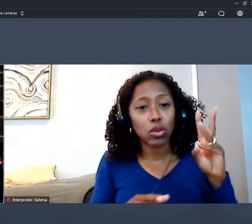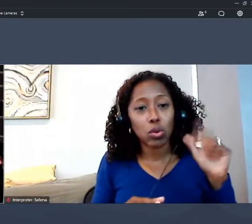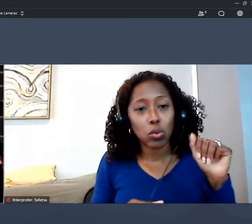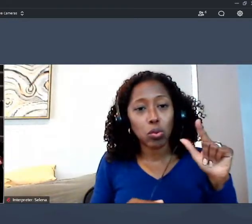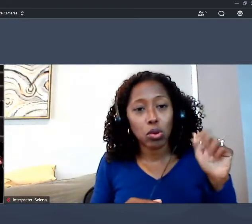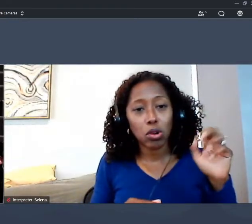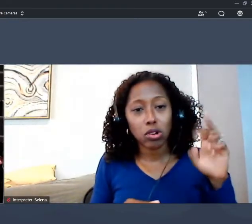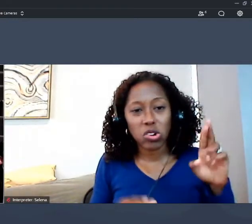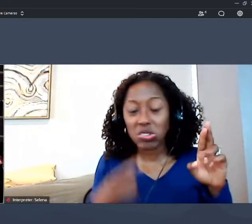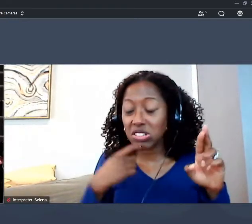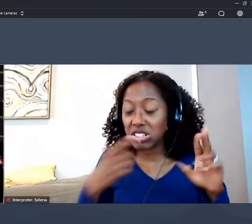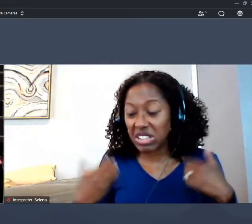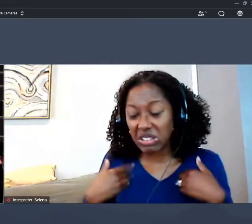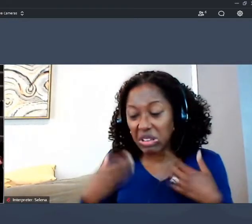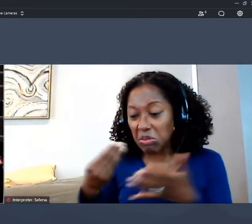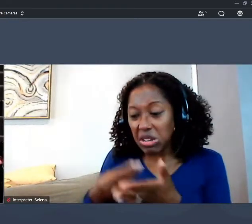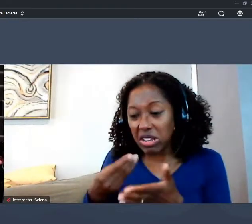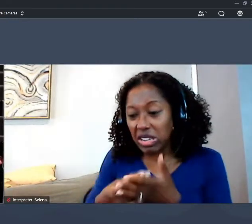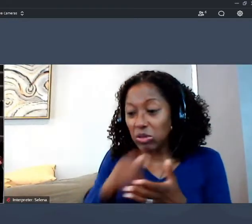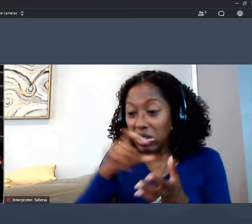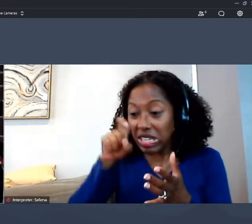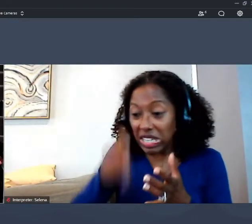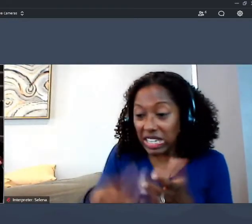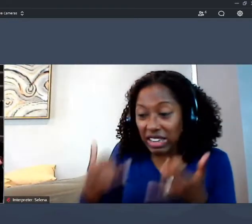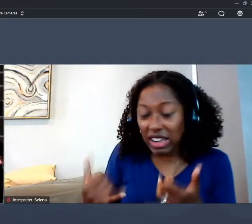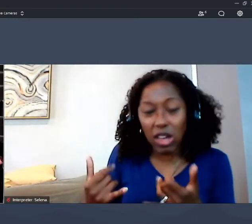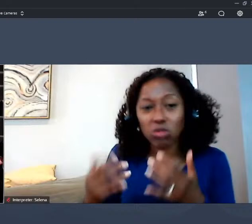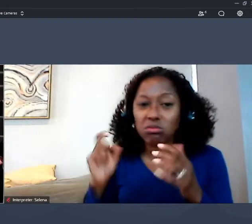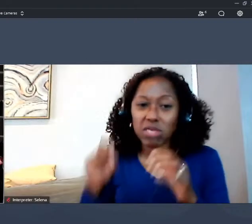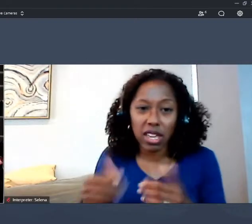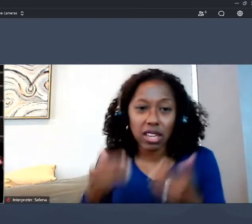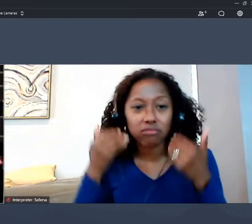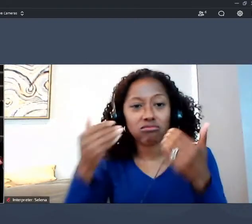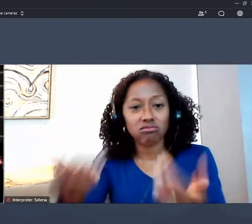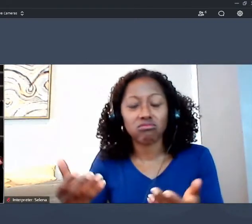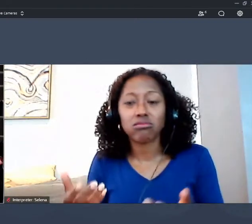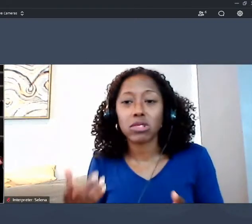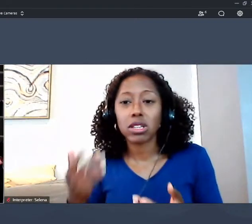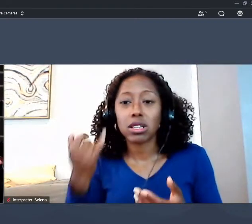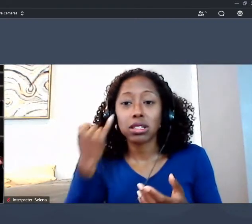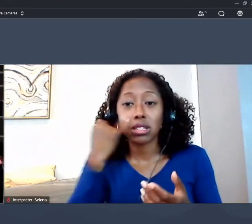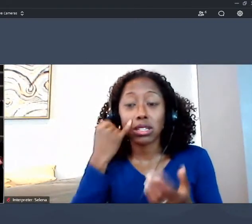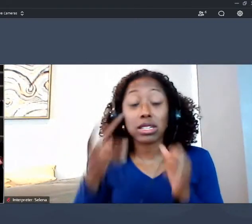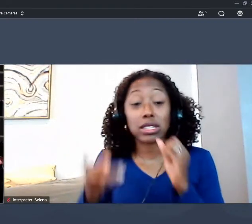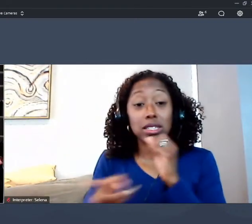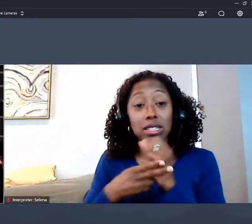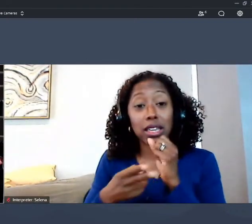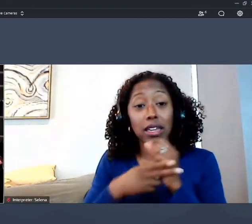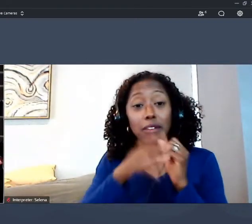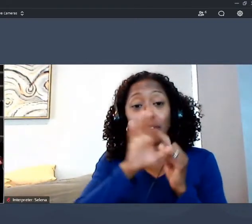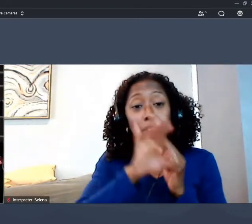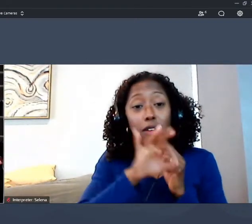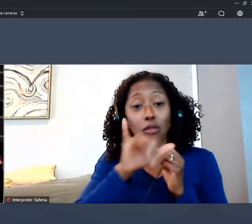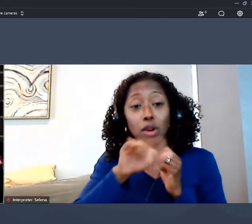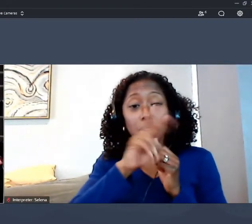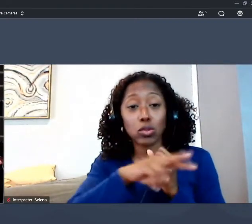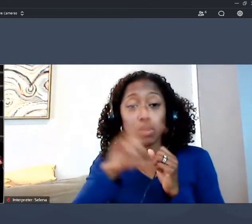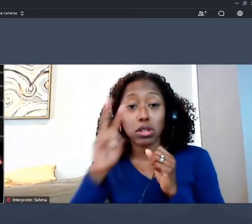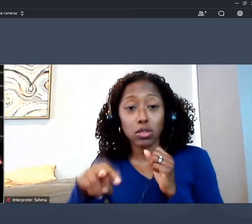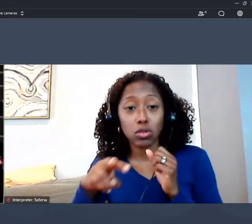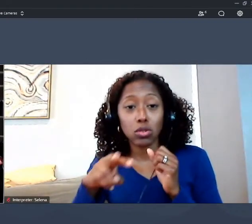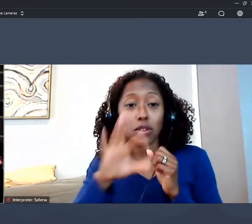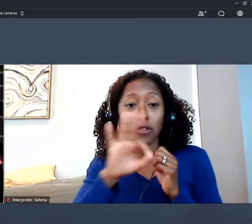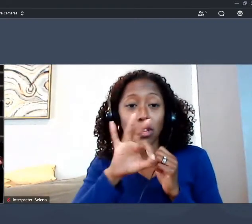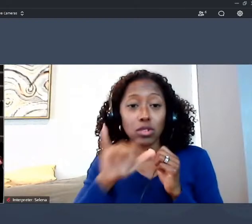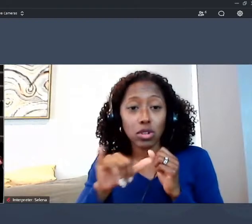immediate need at the end of the year he could execute it against. So to save us from putting it into the FY22 budget, we were just asking